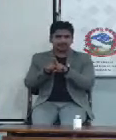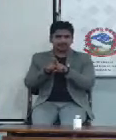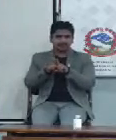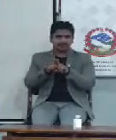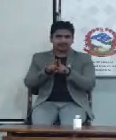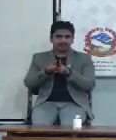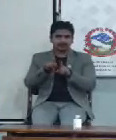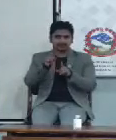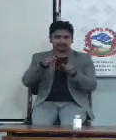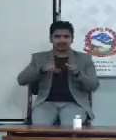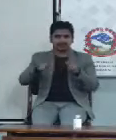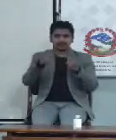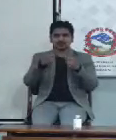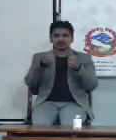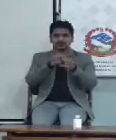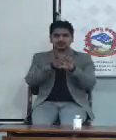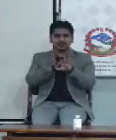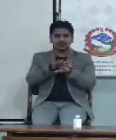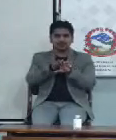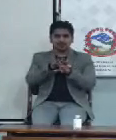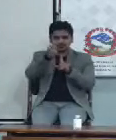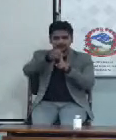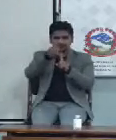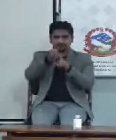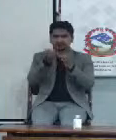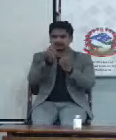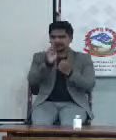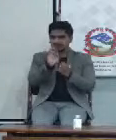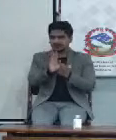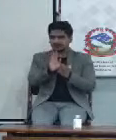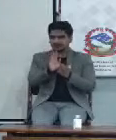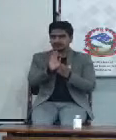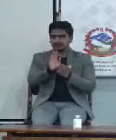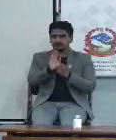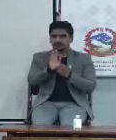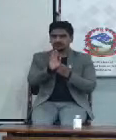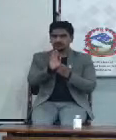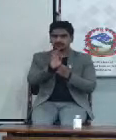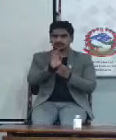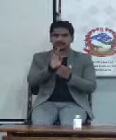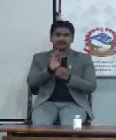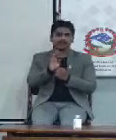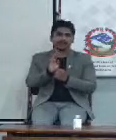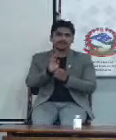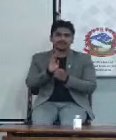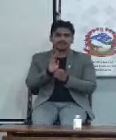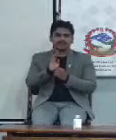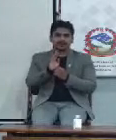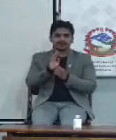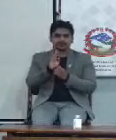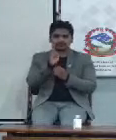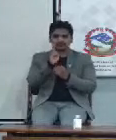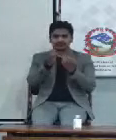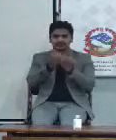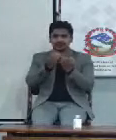leaders, elected bodies have an important role in this kind of crisis situations.